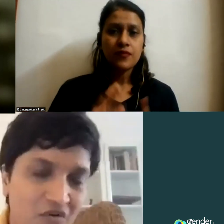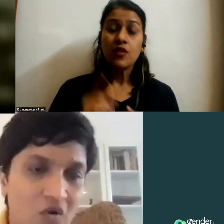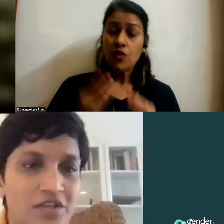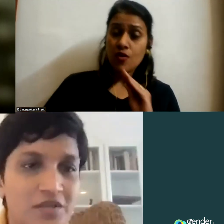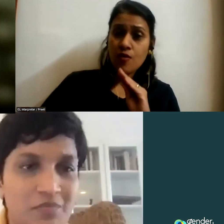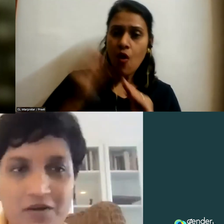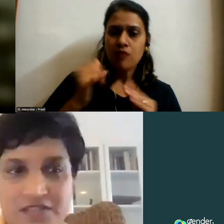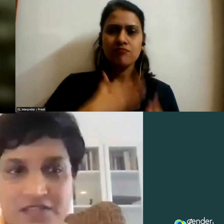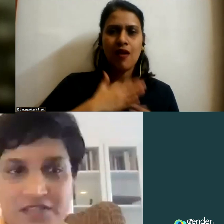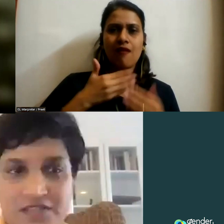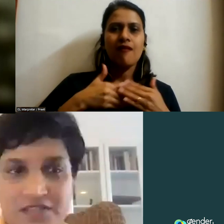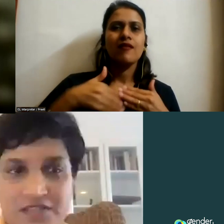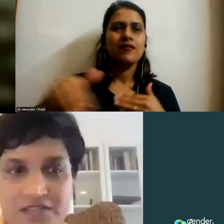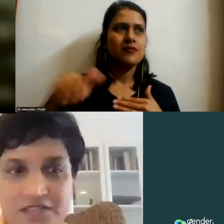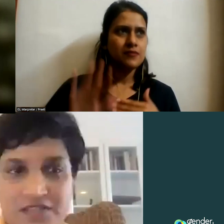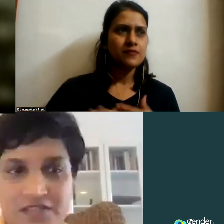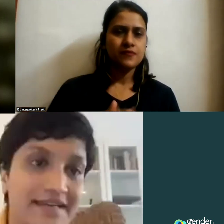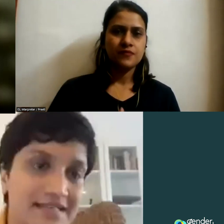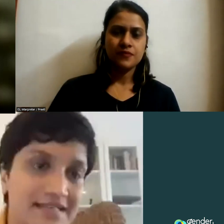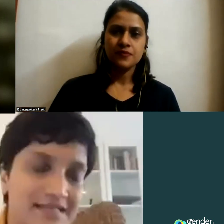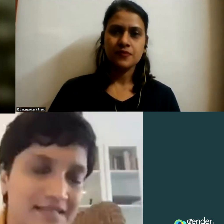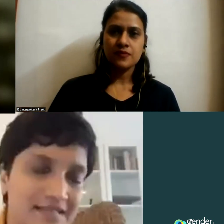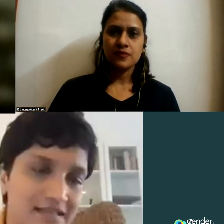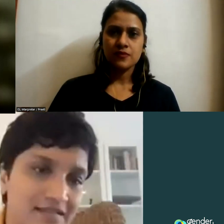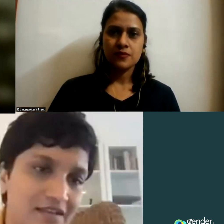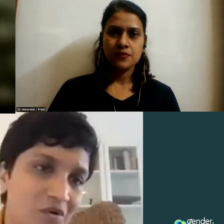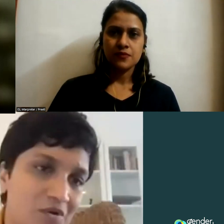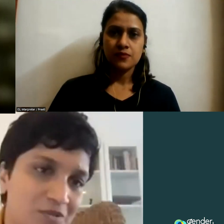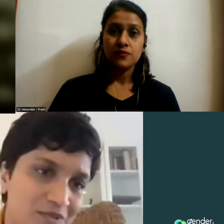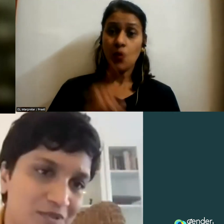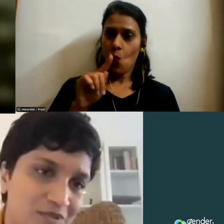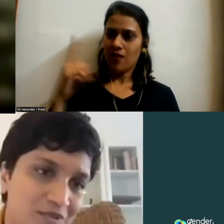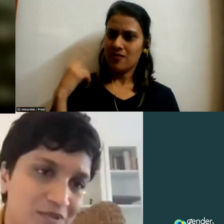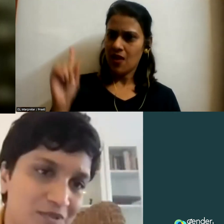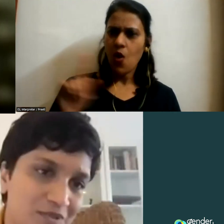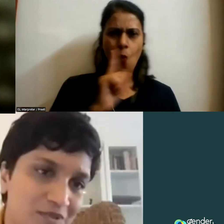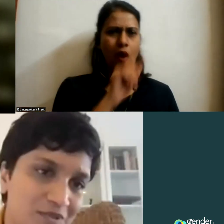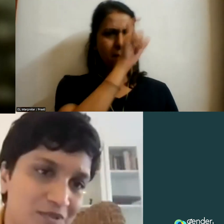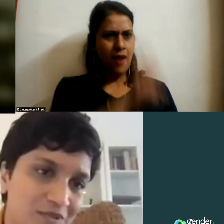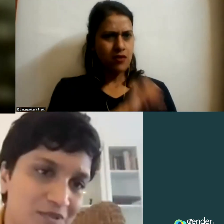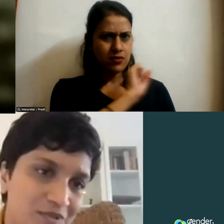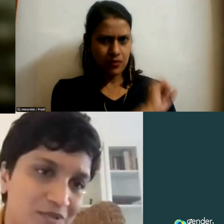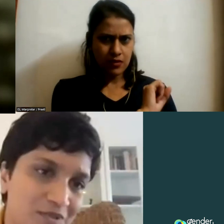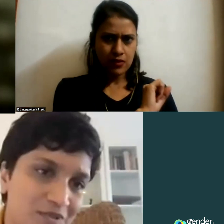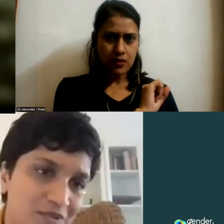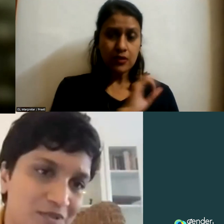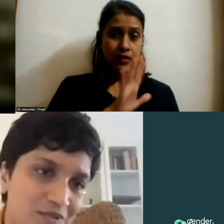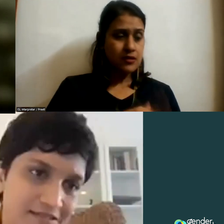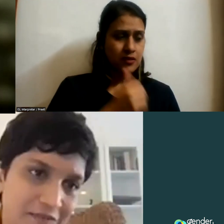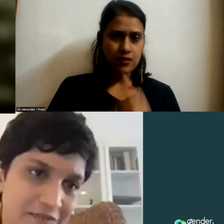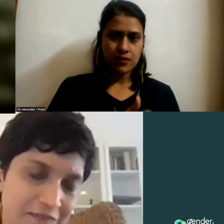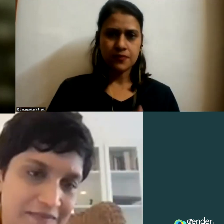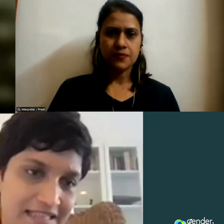sustainable one, because then it's not like, again, going back to that one leader and that one person, and when you set out to